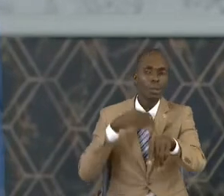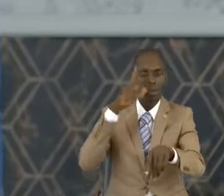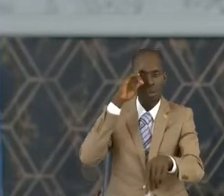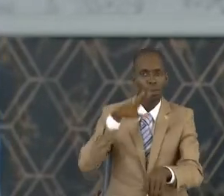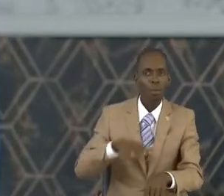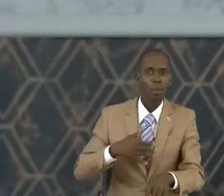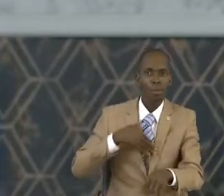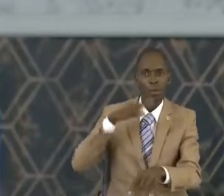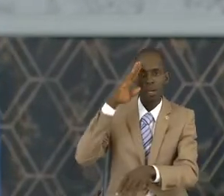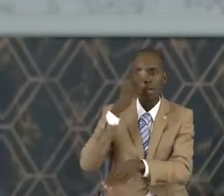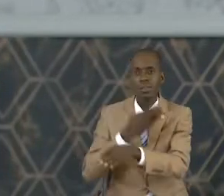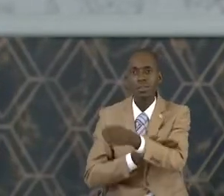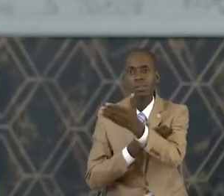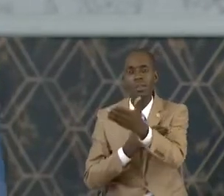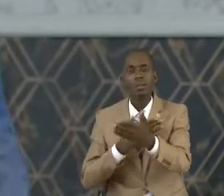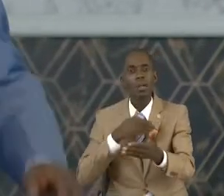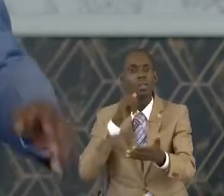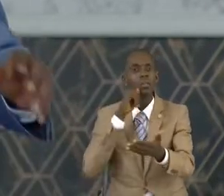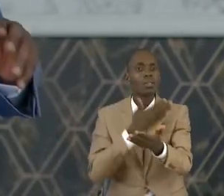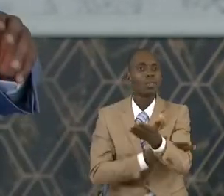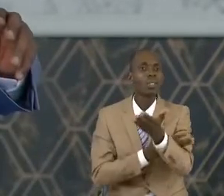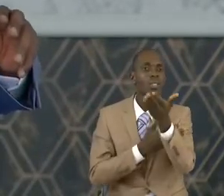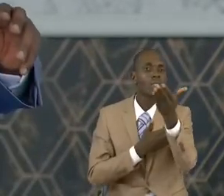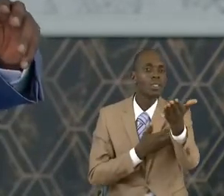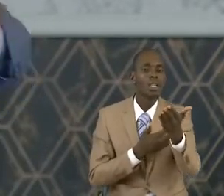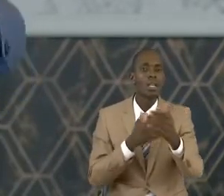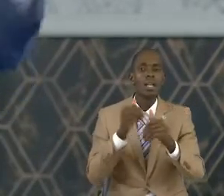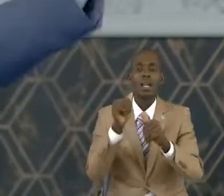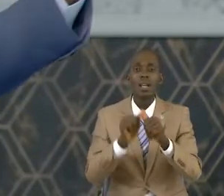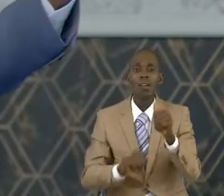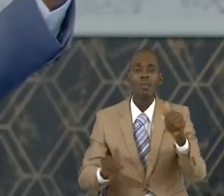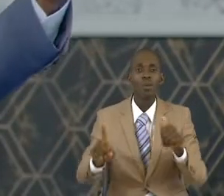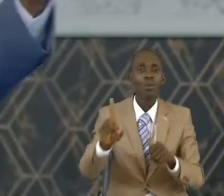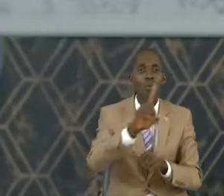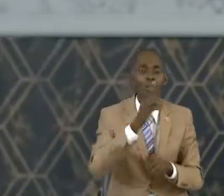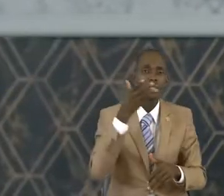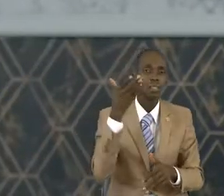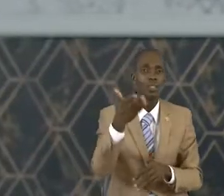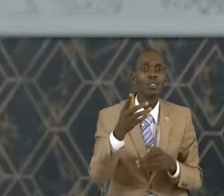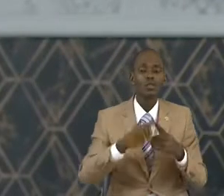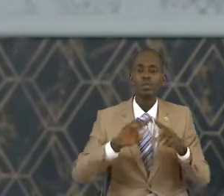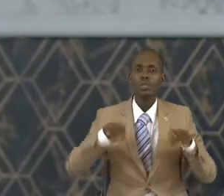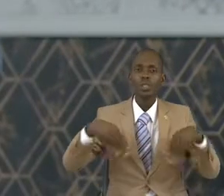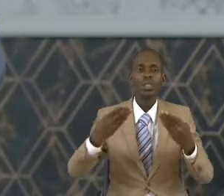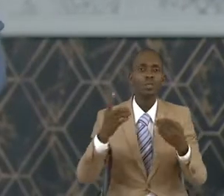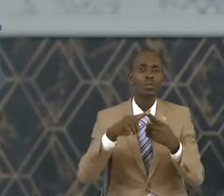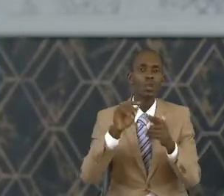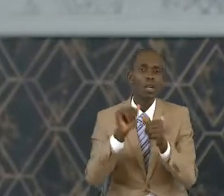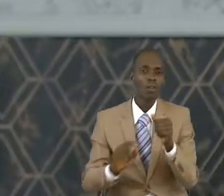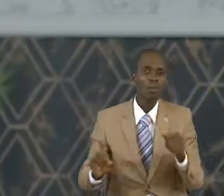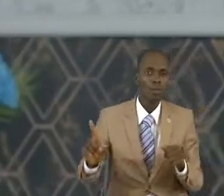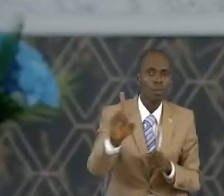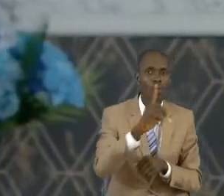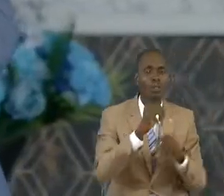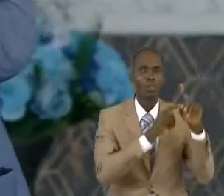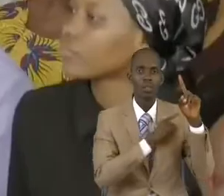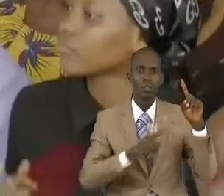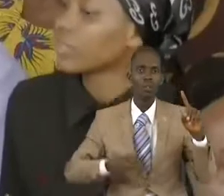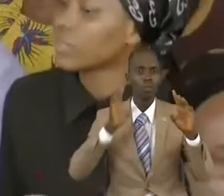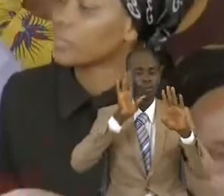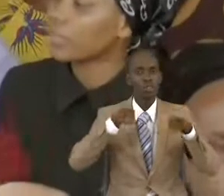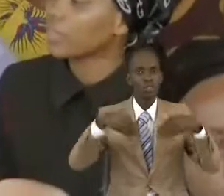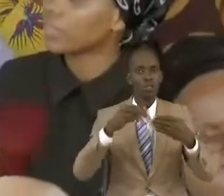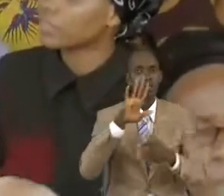son, my daughter, everyone there, to give to everyone, the Lord will give you the